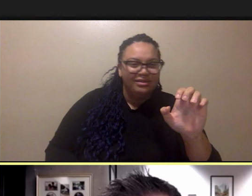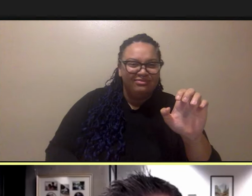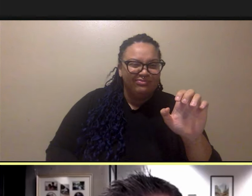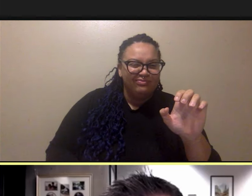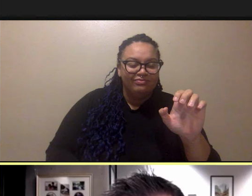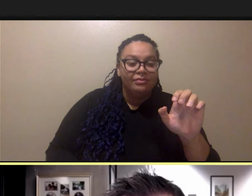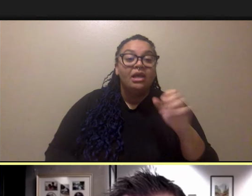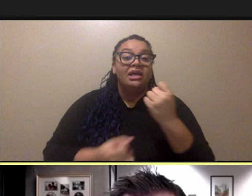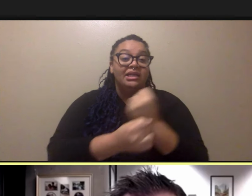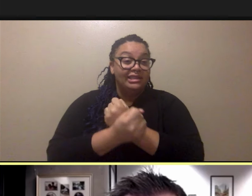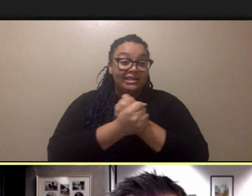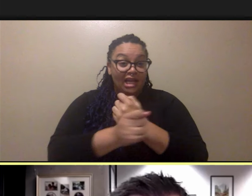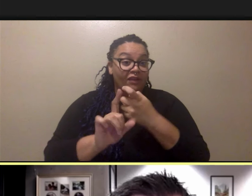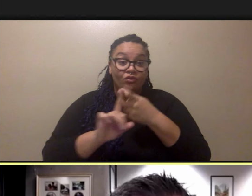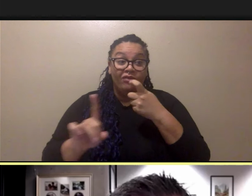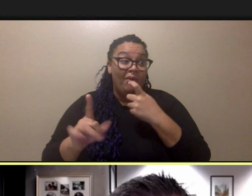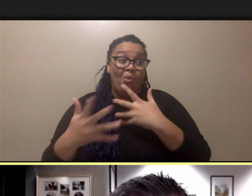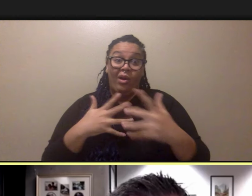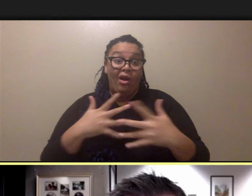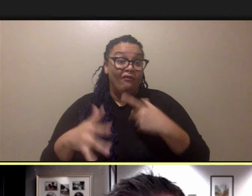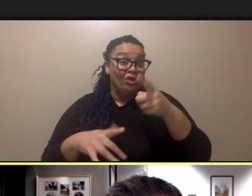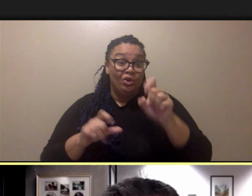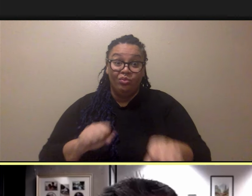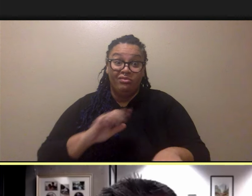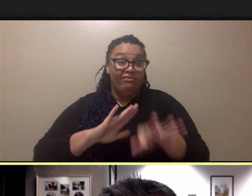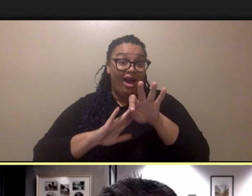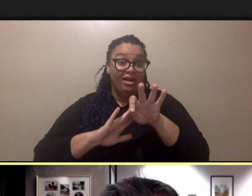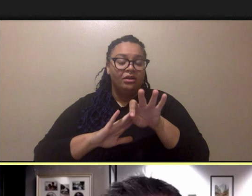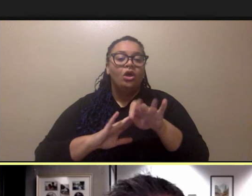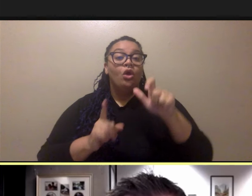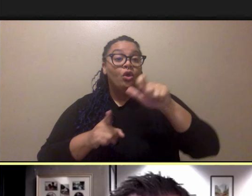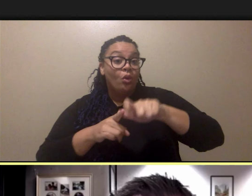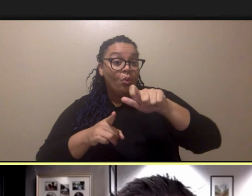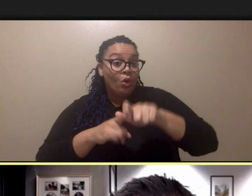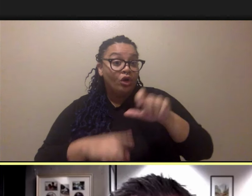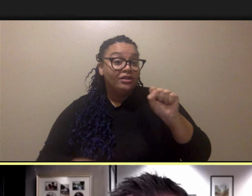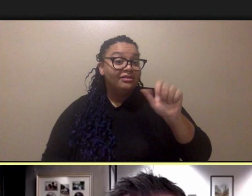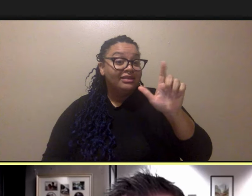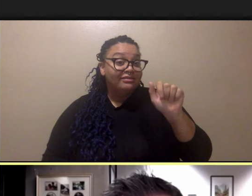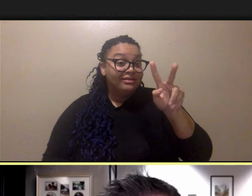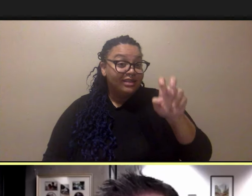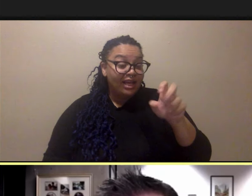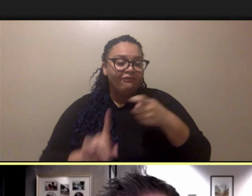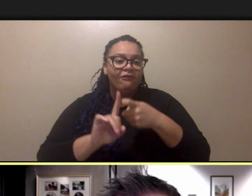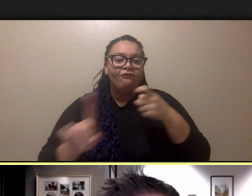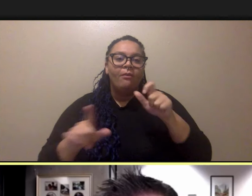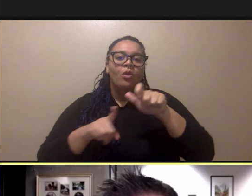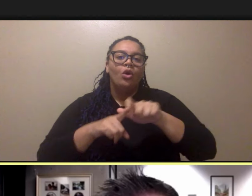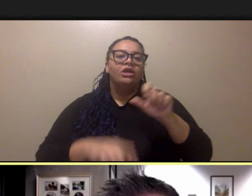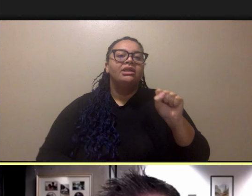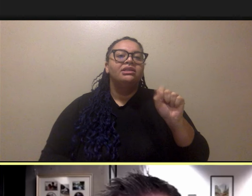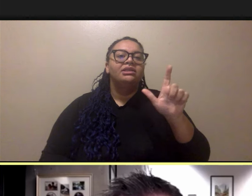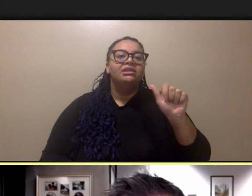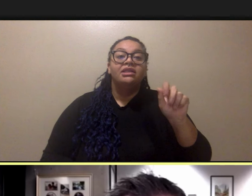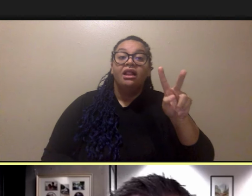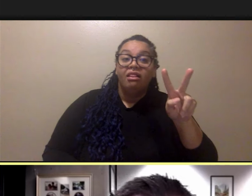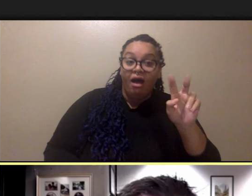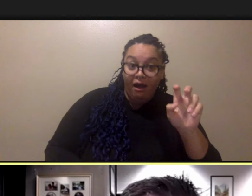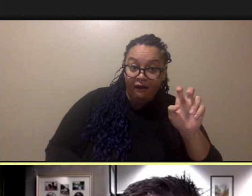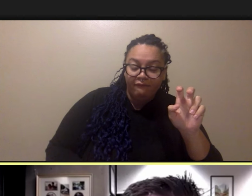Slaves came from wherever you could get them. The word slave comes from the word Slav. And so Eastern Europe used to